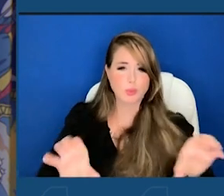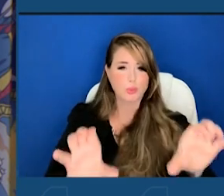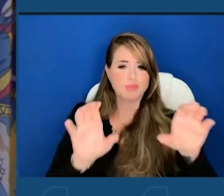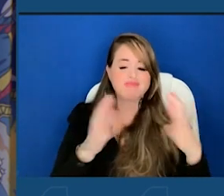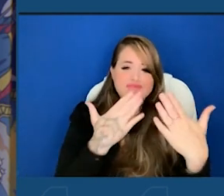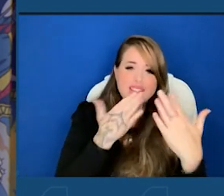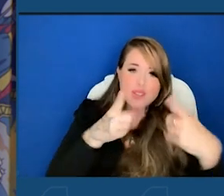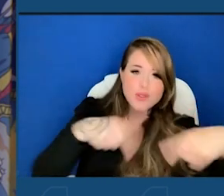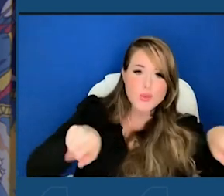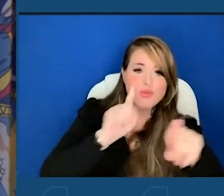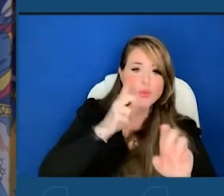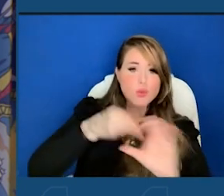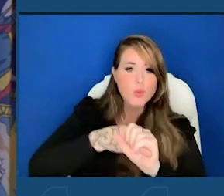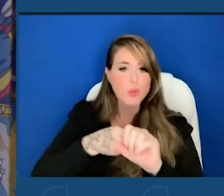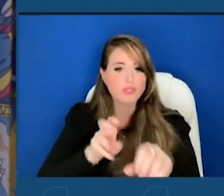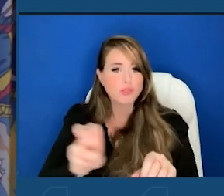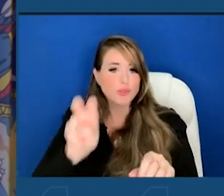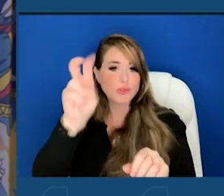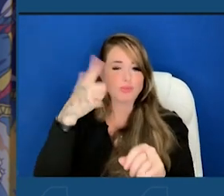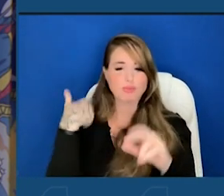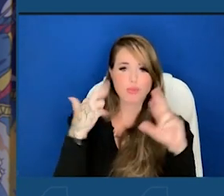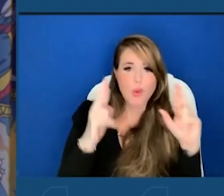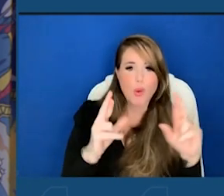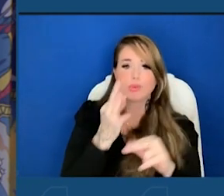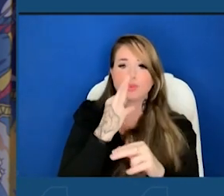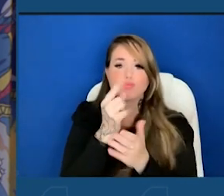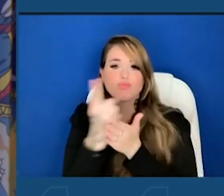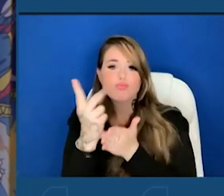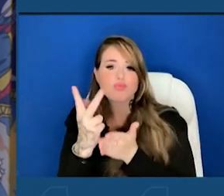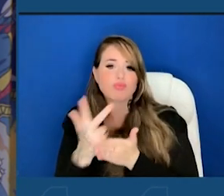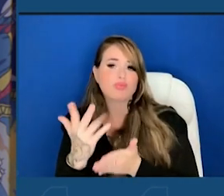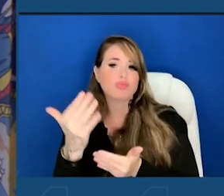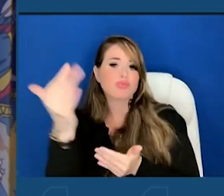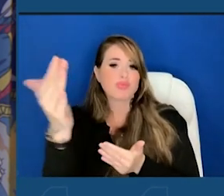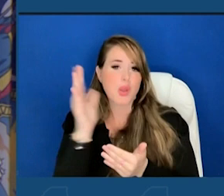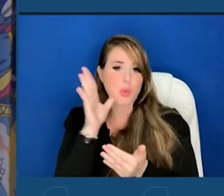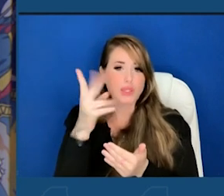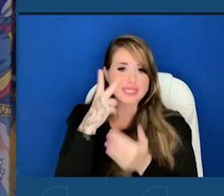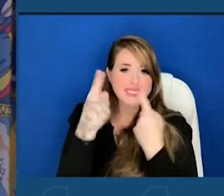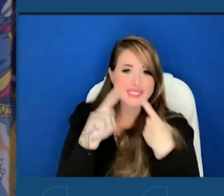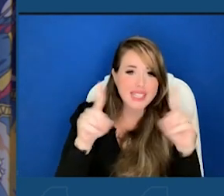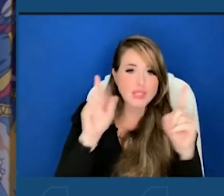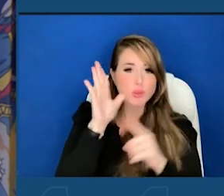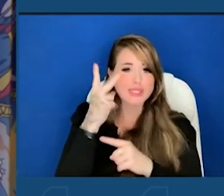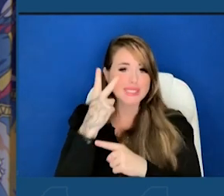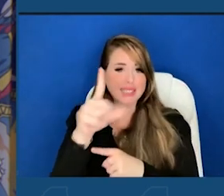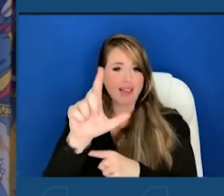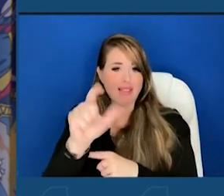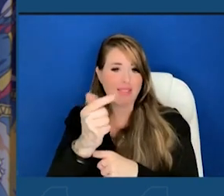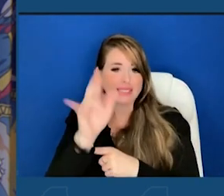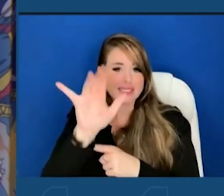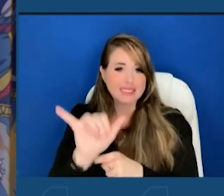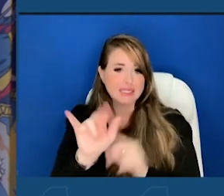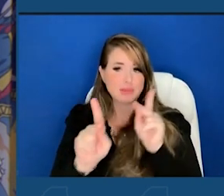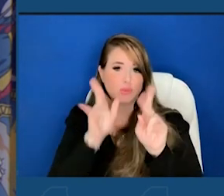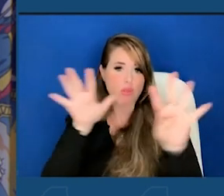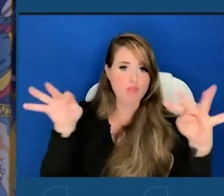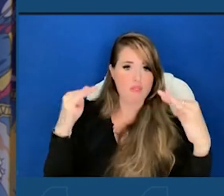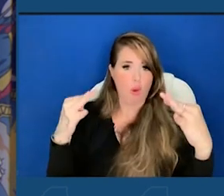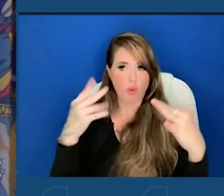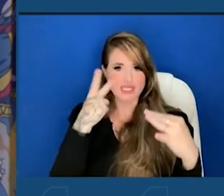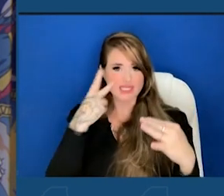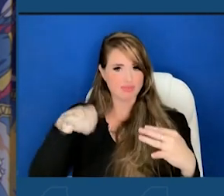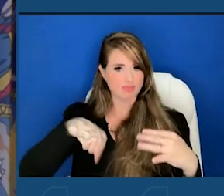journey. Hopefully in the next few weeks, part of a success, part of a legacy that we'll be creating. Well, others will look at us as the model of